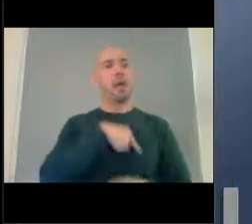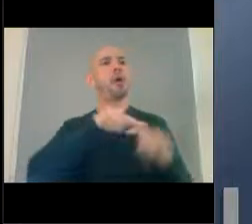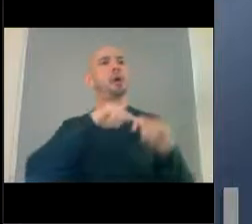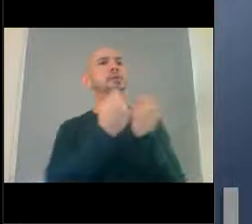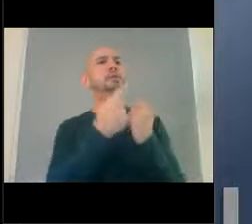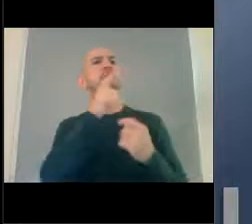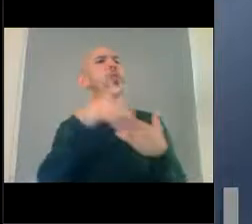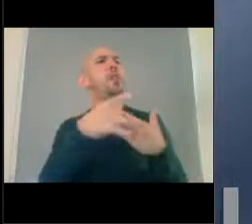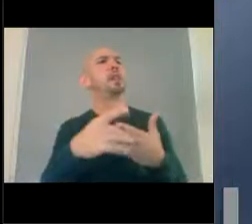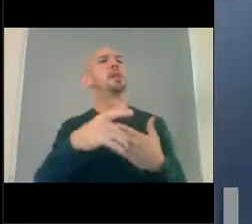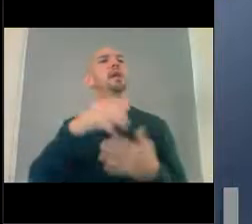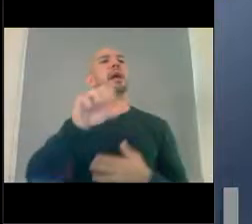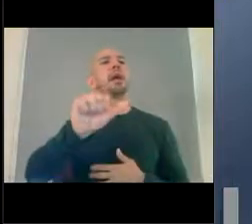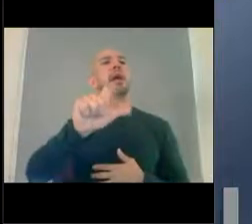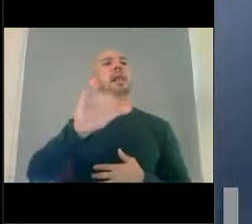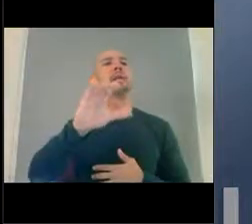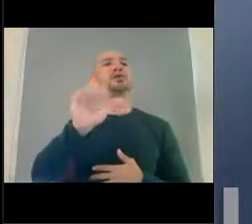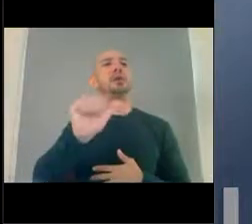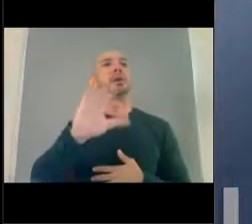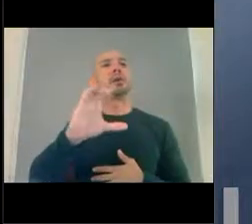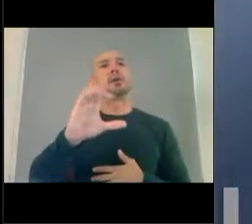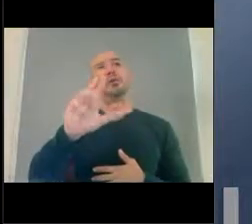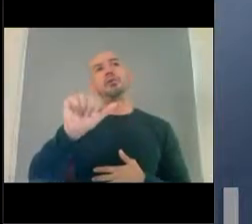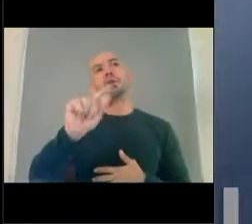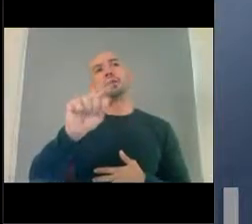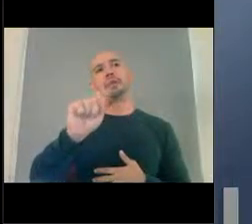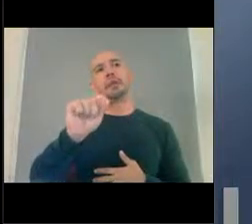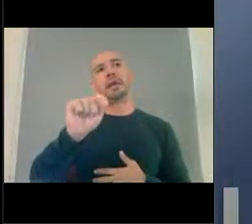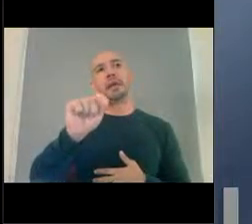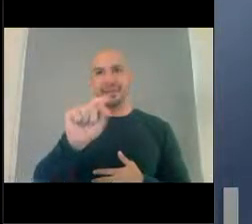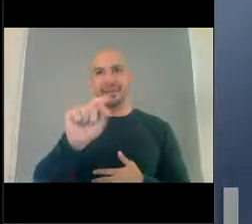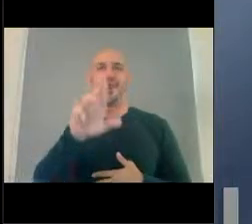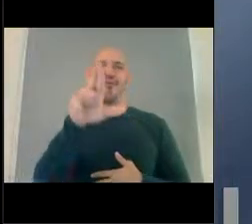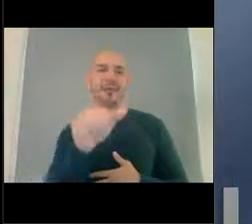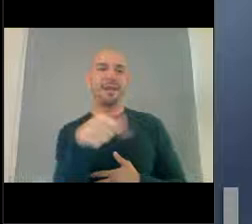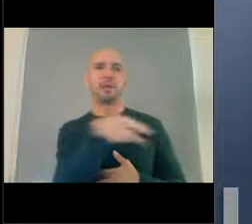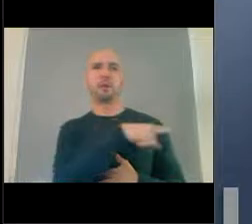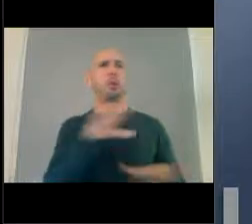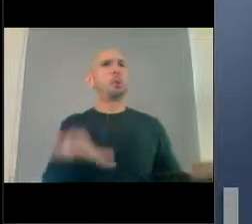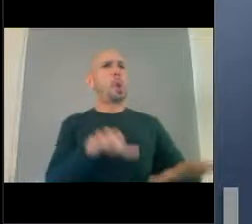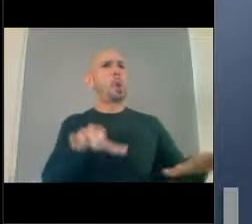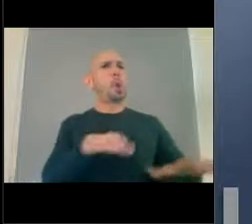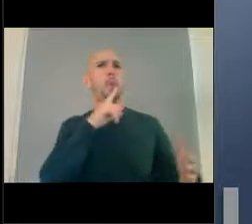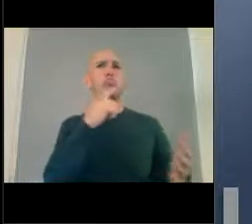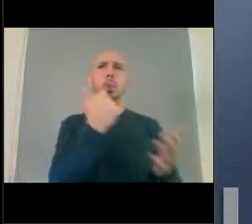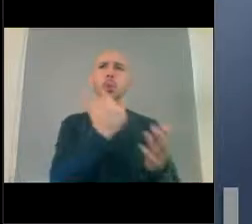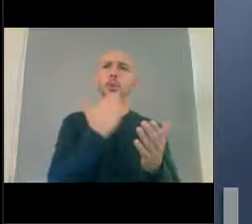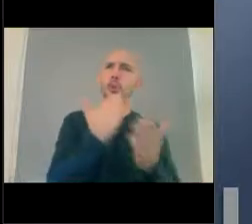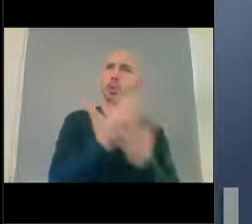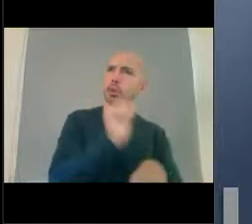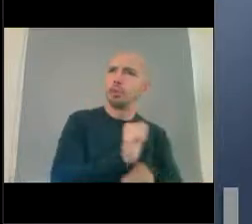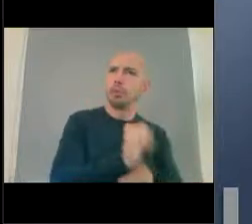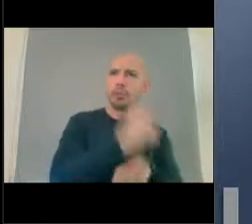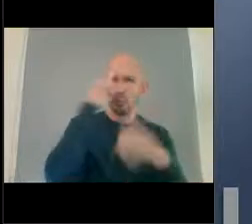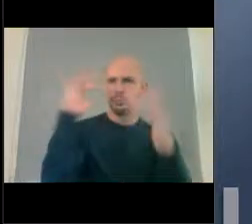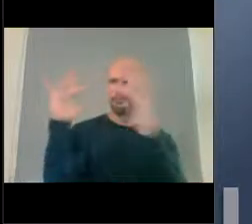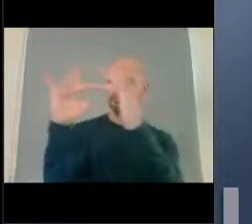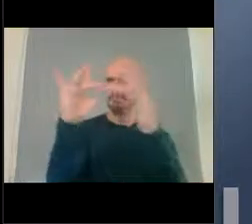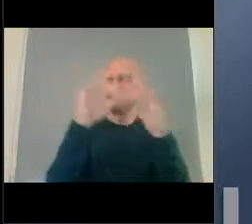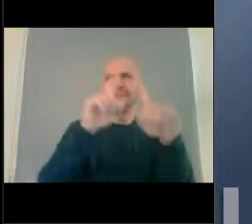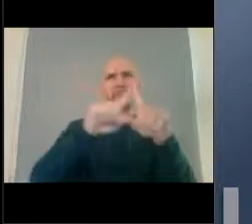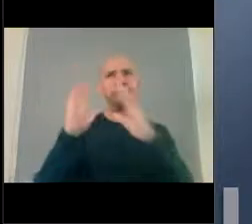sacra does a tremendous job each year reaching out to california's more than 500 cities and counties to make sure that each one